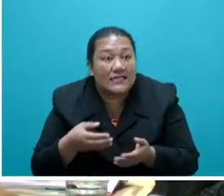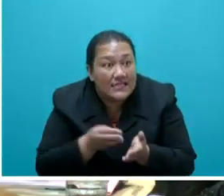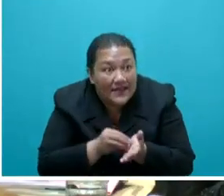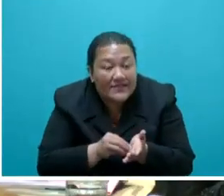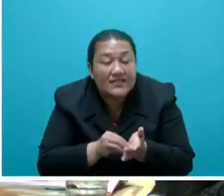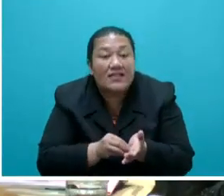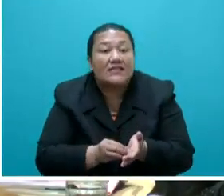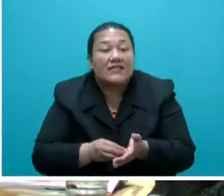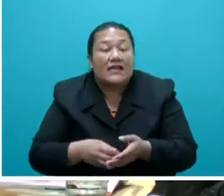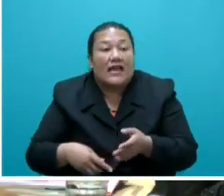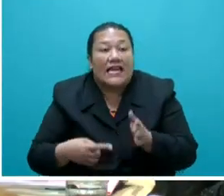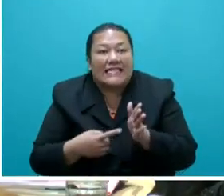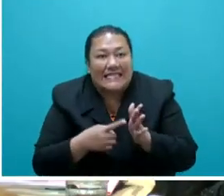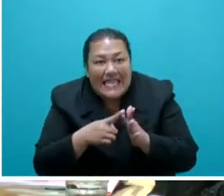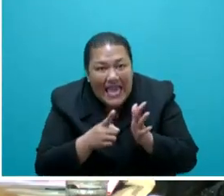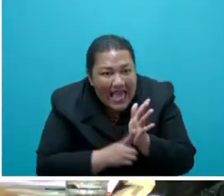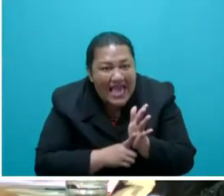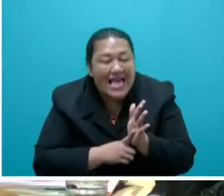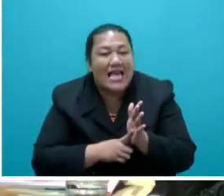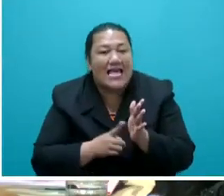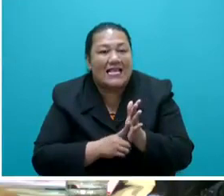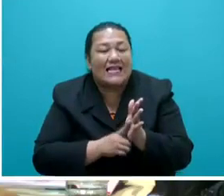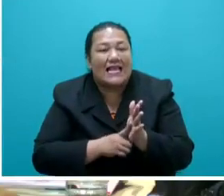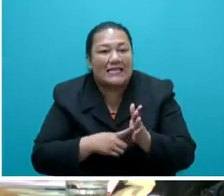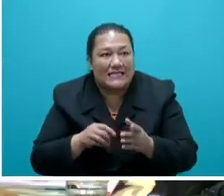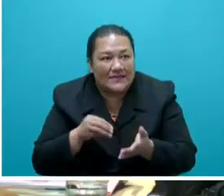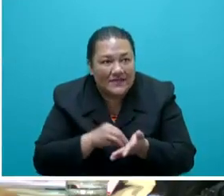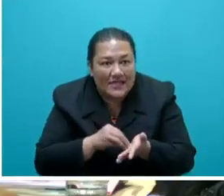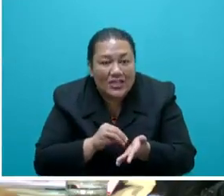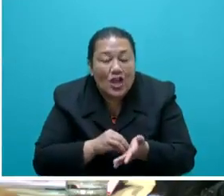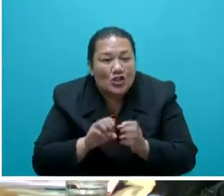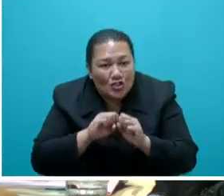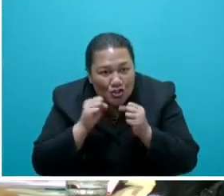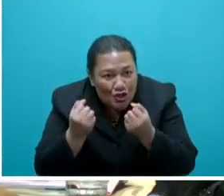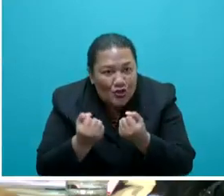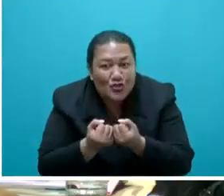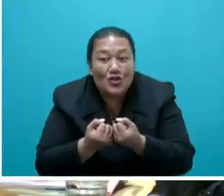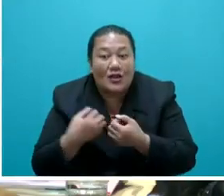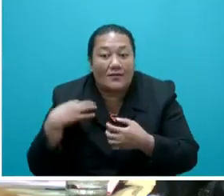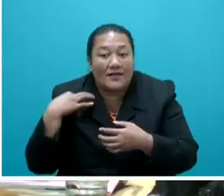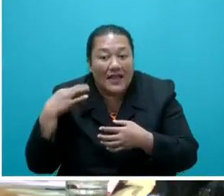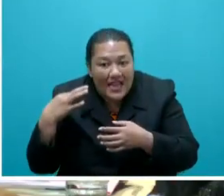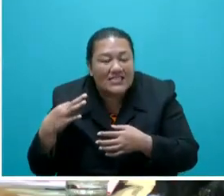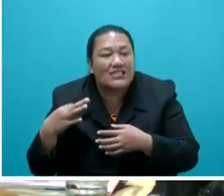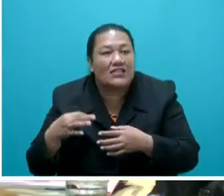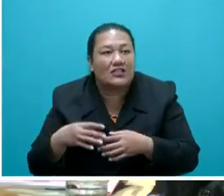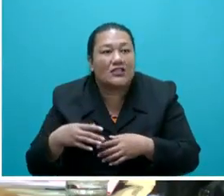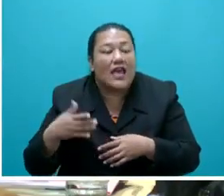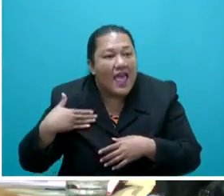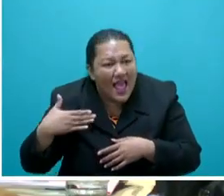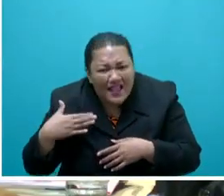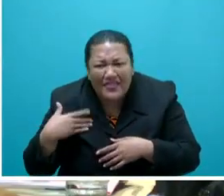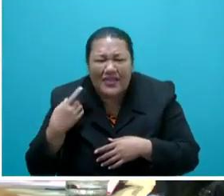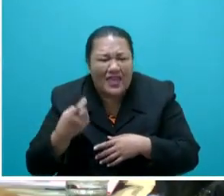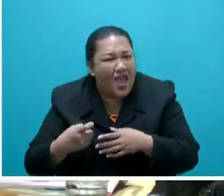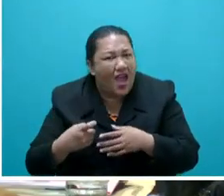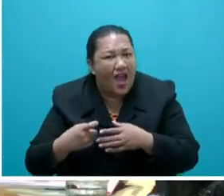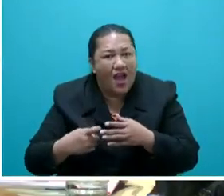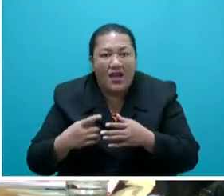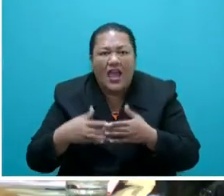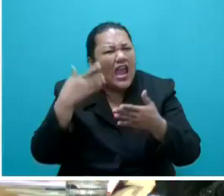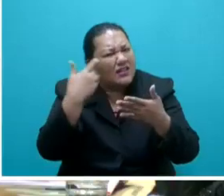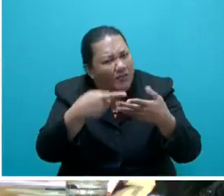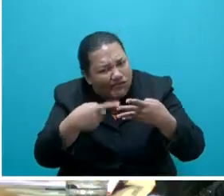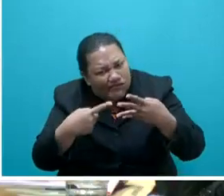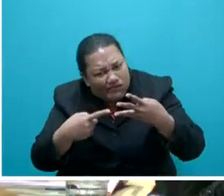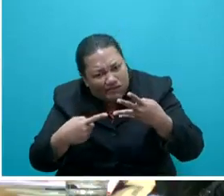teen registrations, social protection program applications, health checks, banking services, and the list goes on.